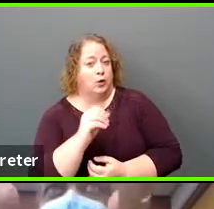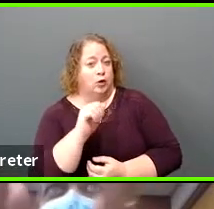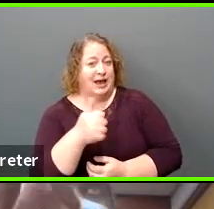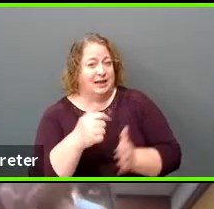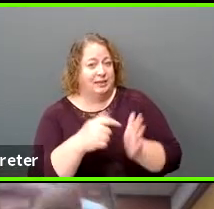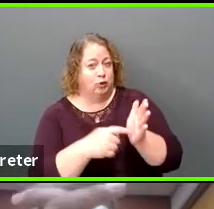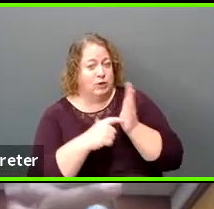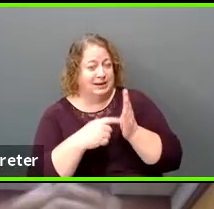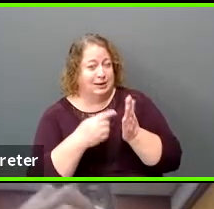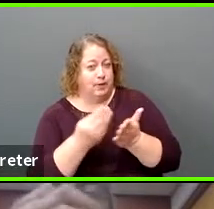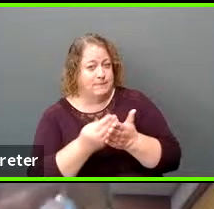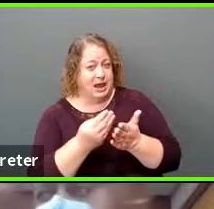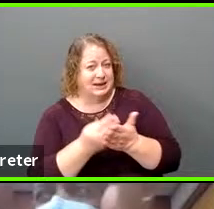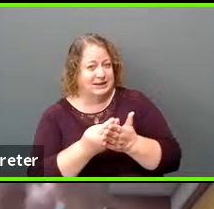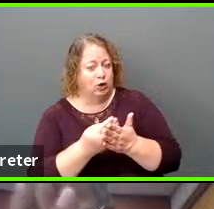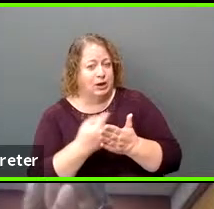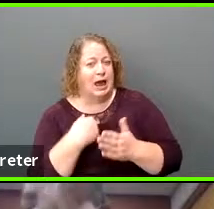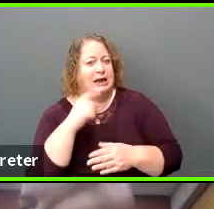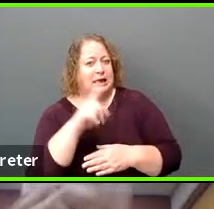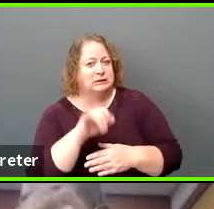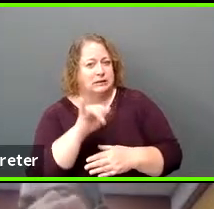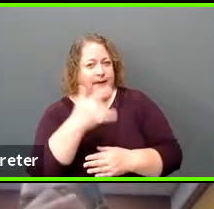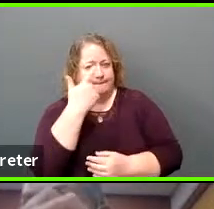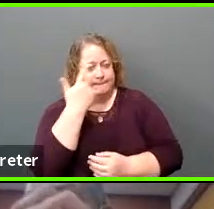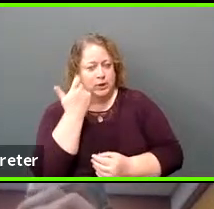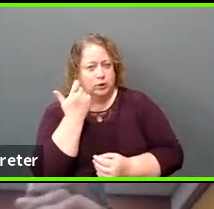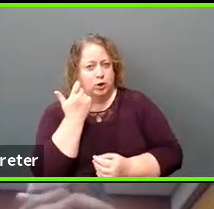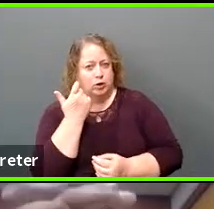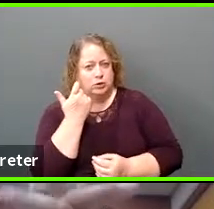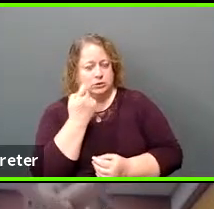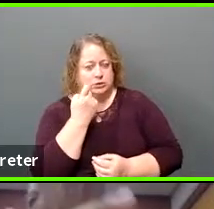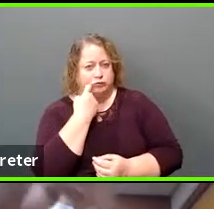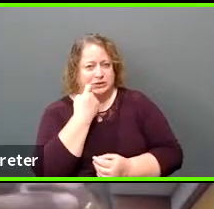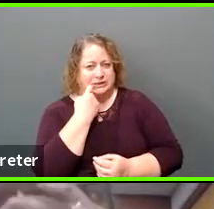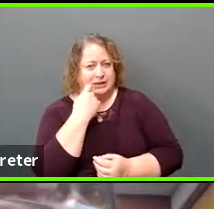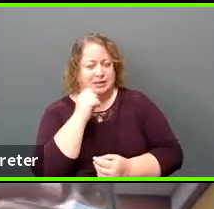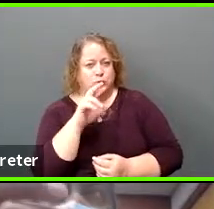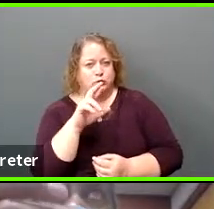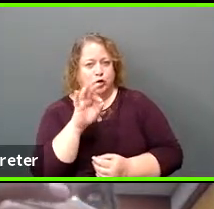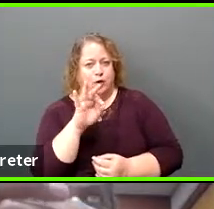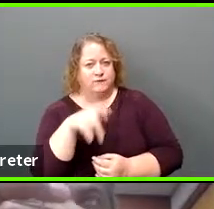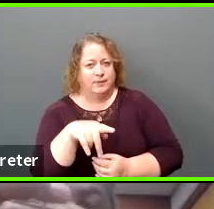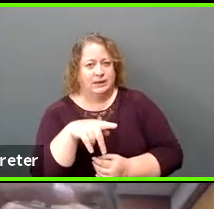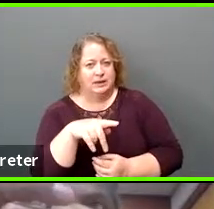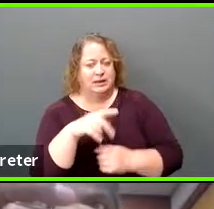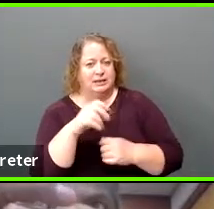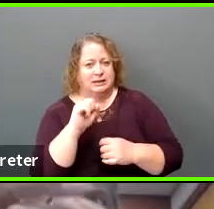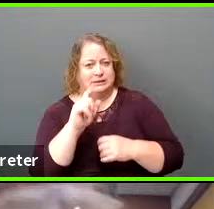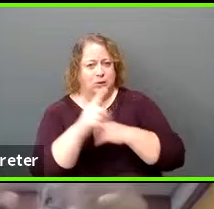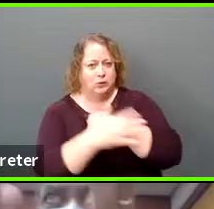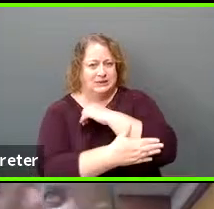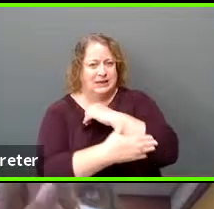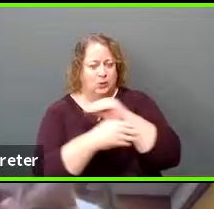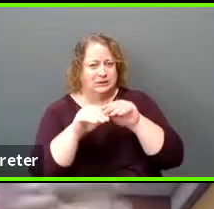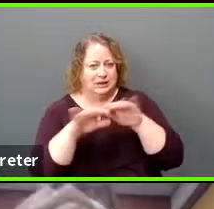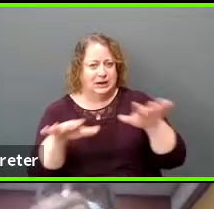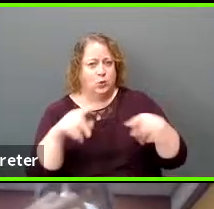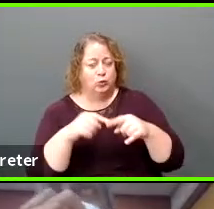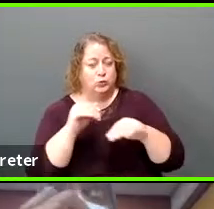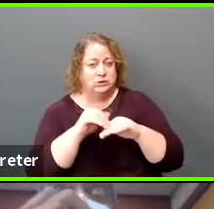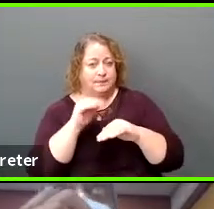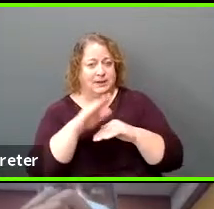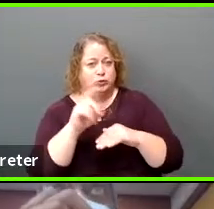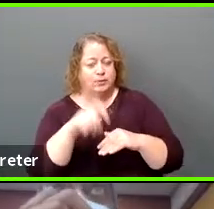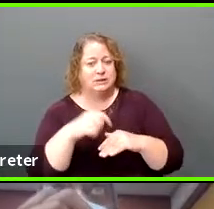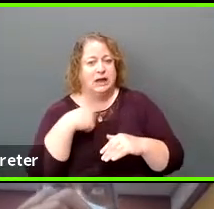that criteria monetary? And I ask that because, as of recent, there was an RFP that the county sent out, and when you submitted the